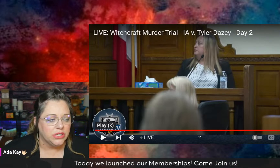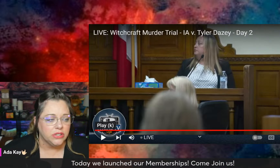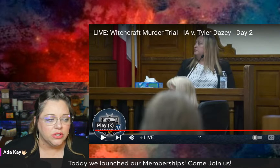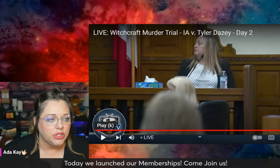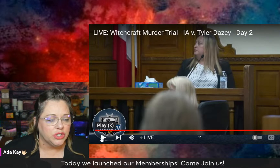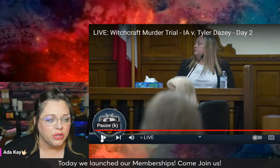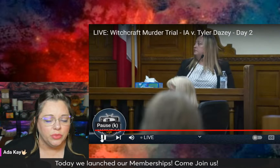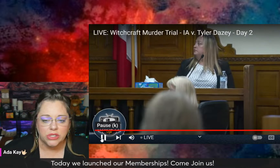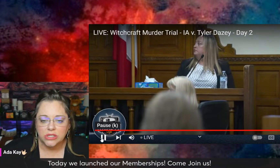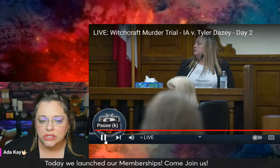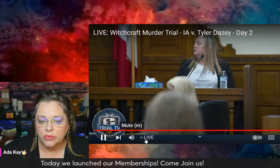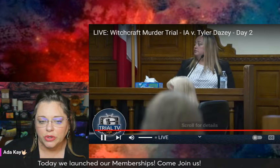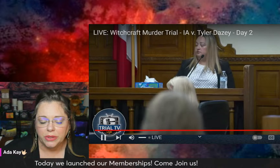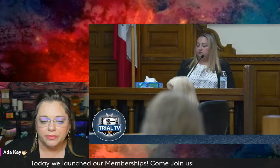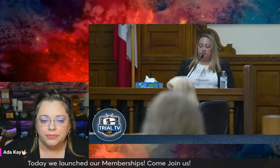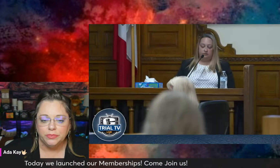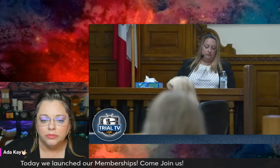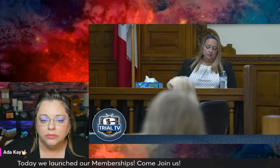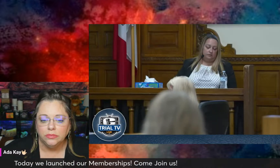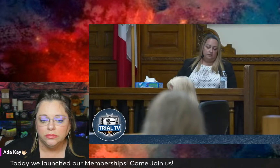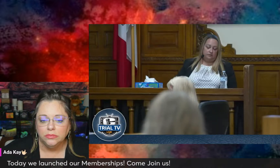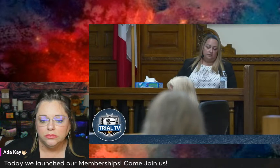We're wasting so much time with this testimony.